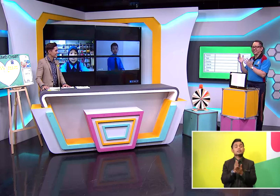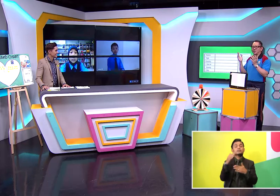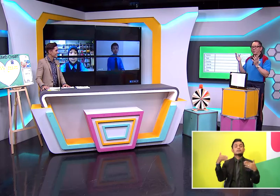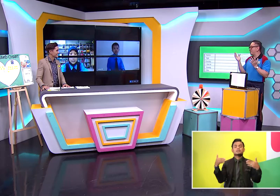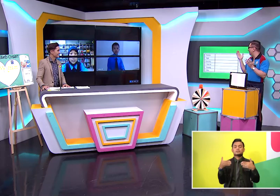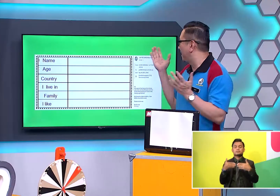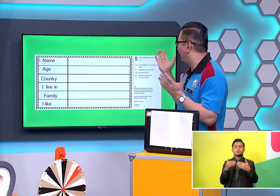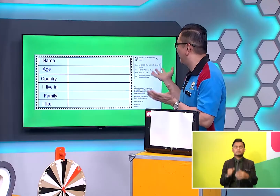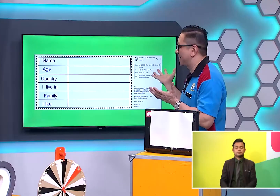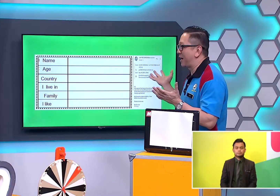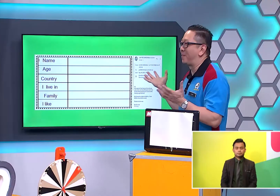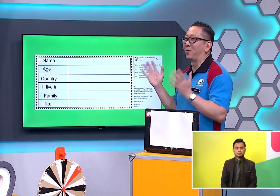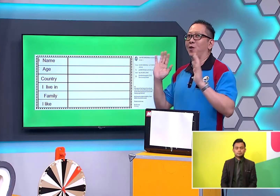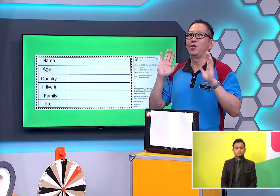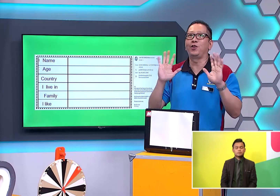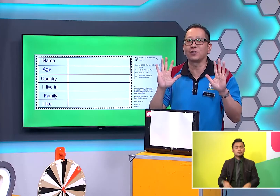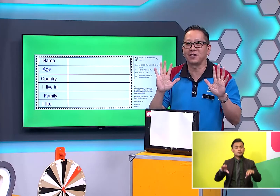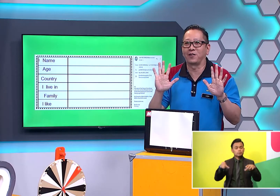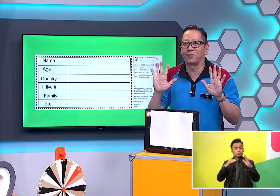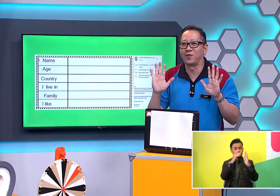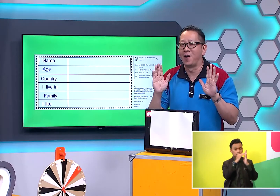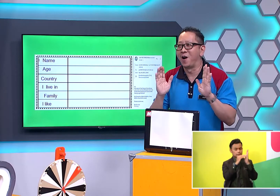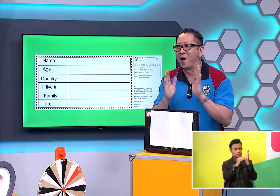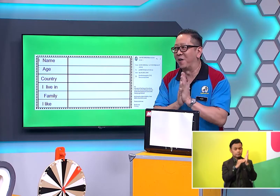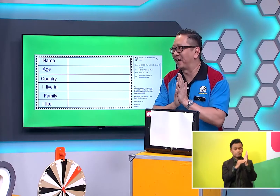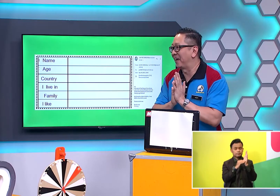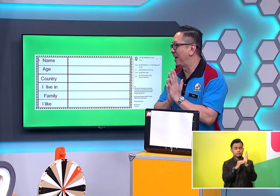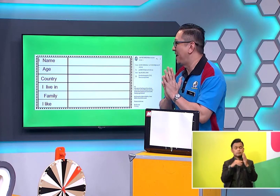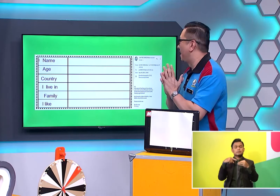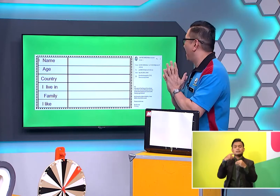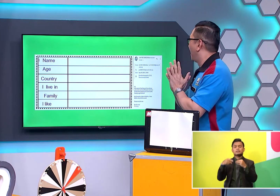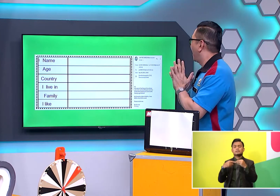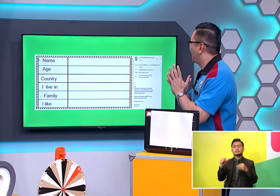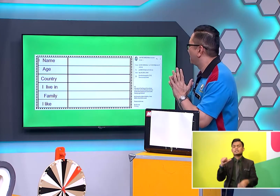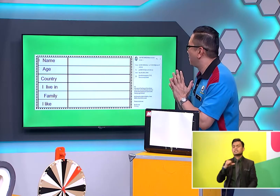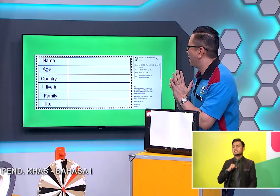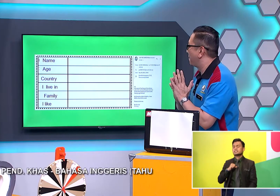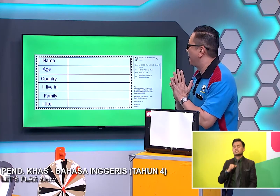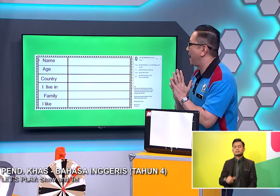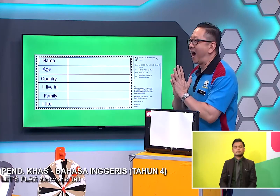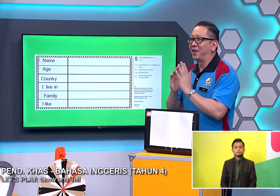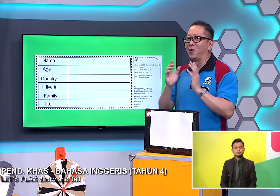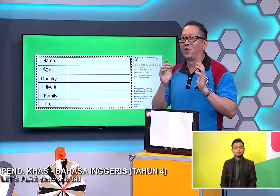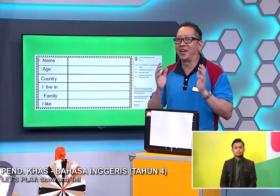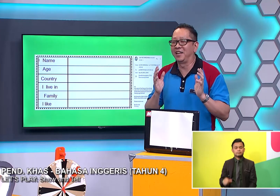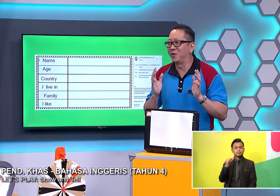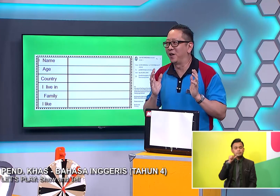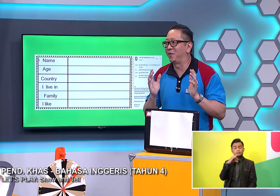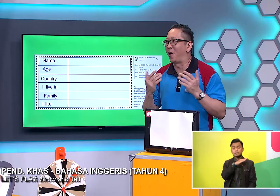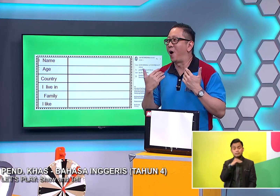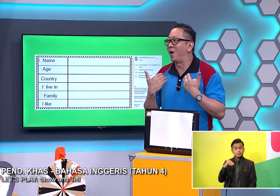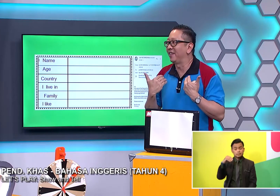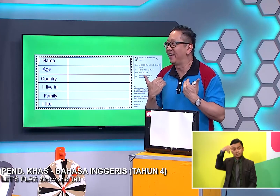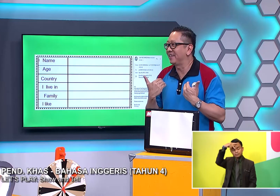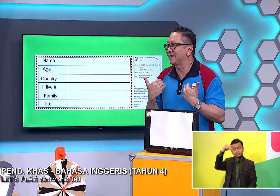This is making a list about yourself. Okay. Anis and Bing Bing, are you ready with